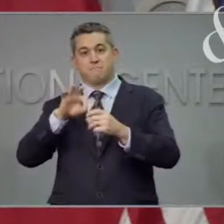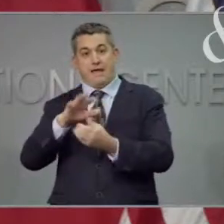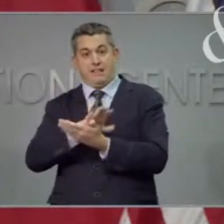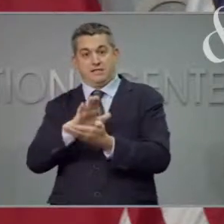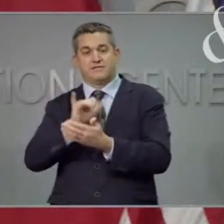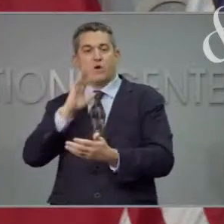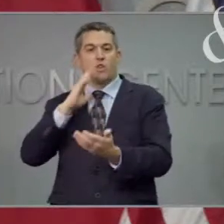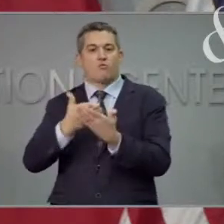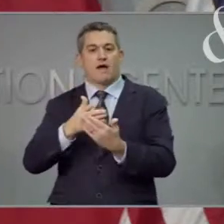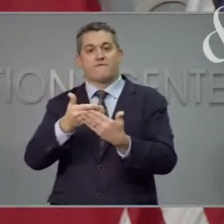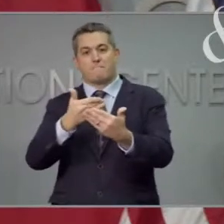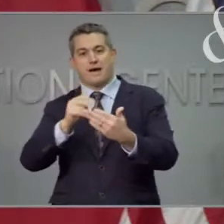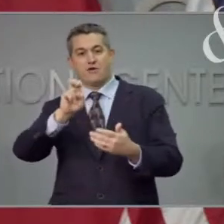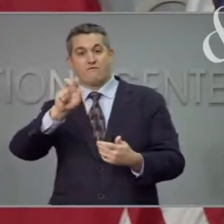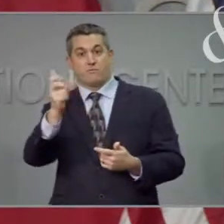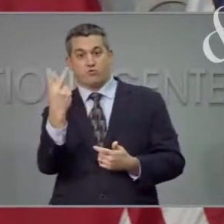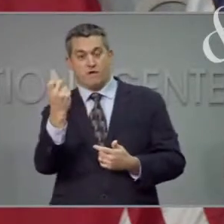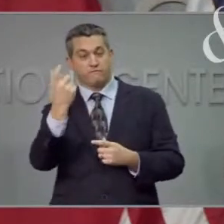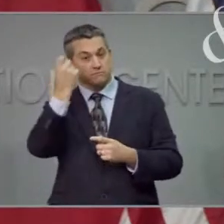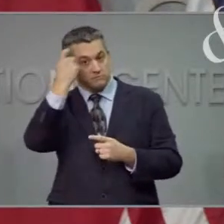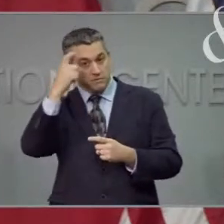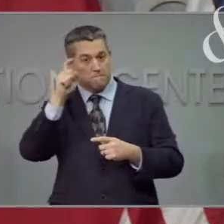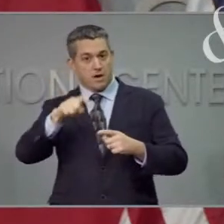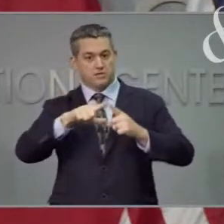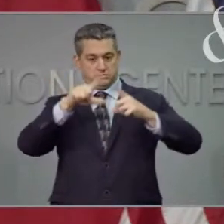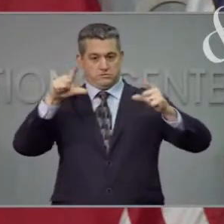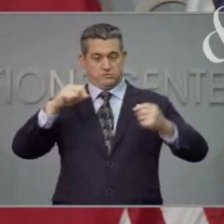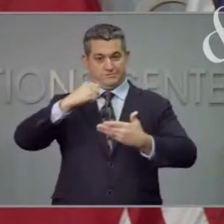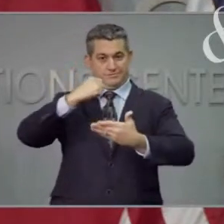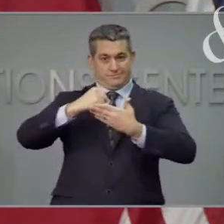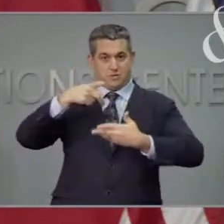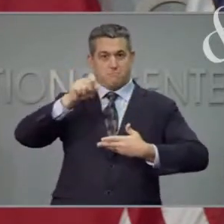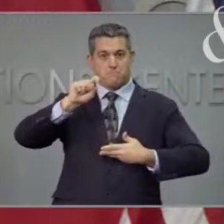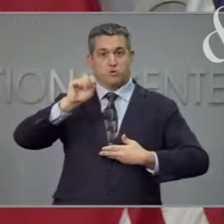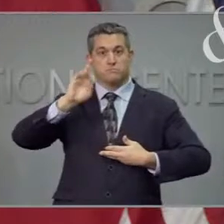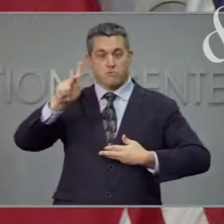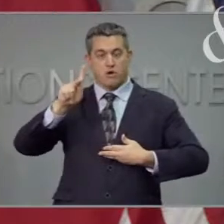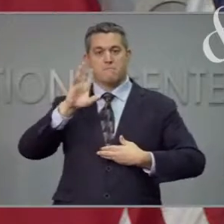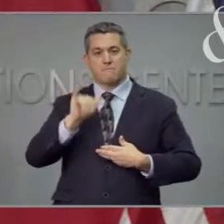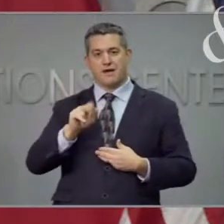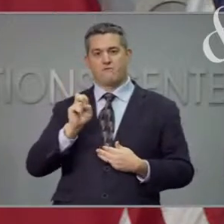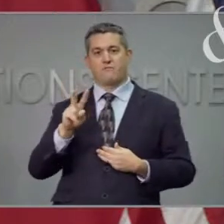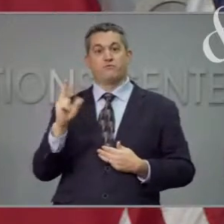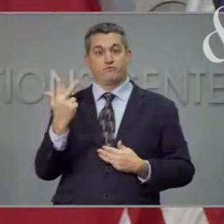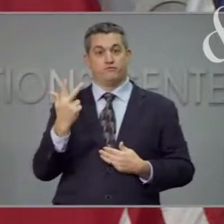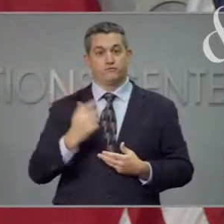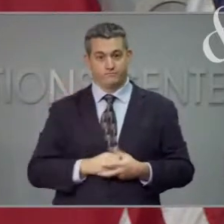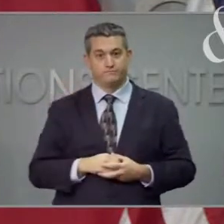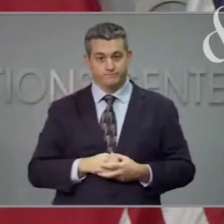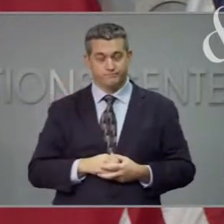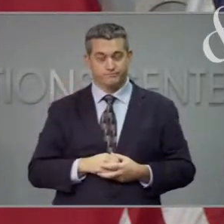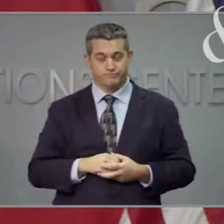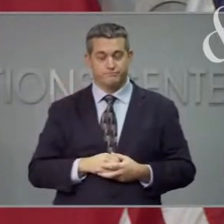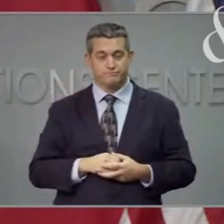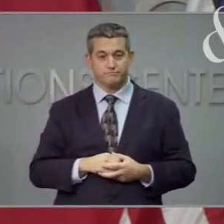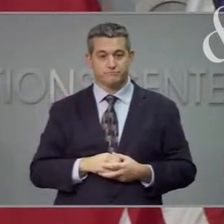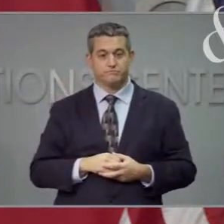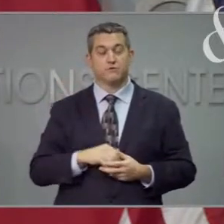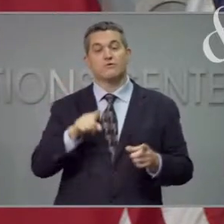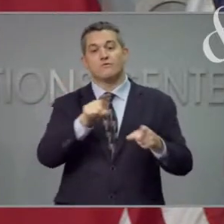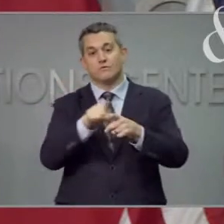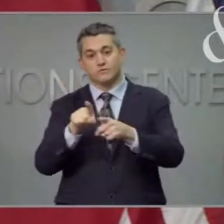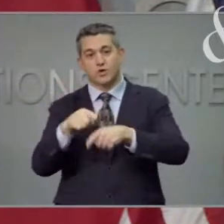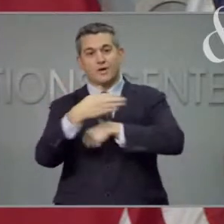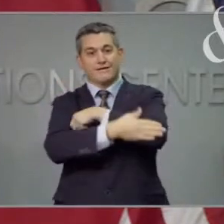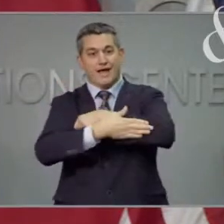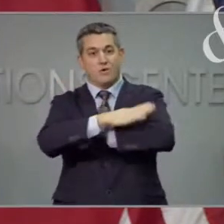by November the 12th, provided that they were postmarked by Election Day. Additionally, county boards of